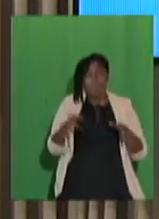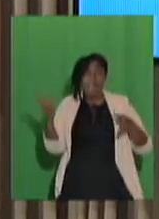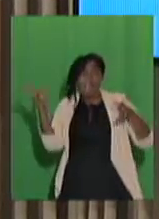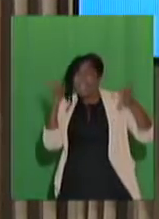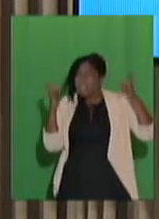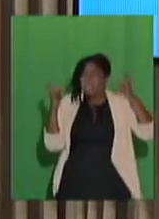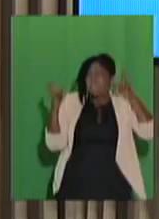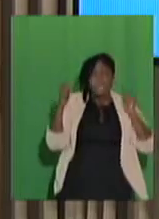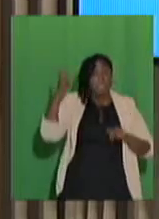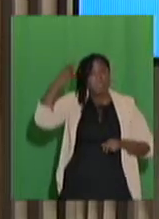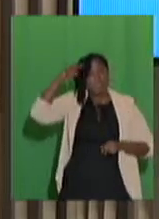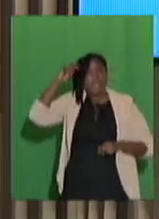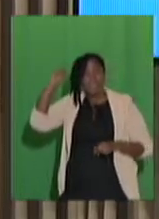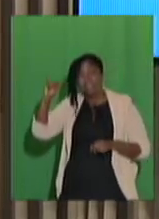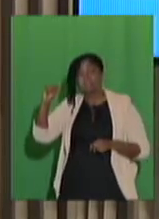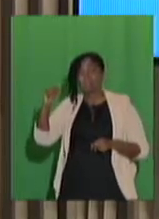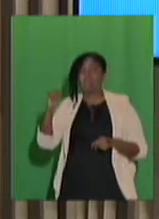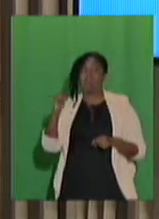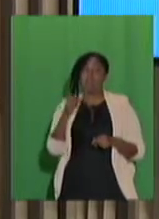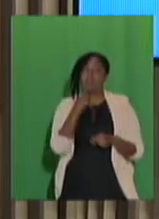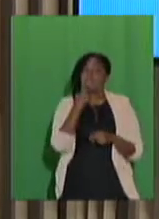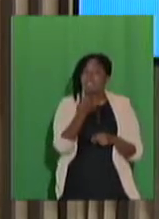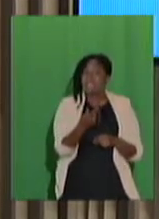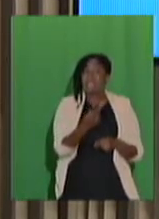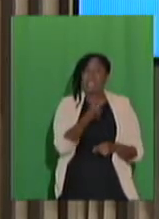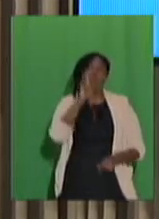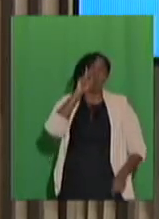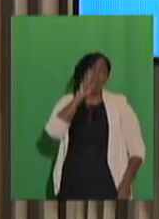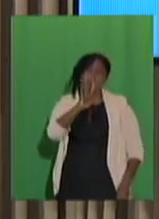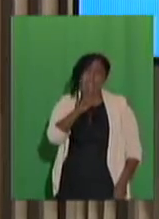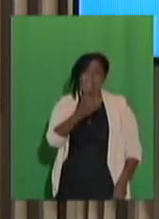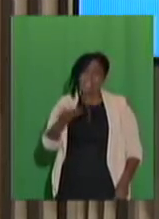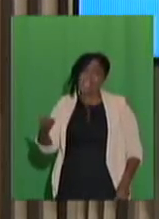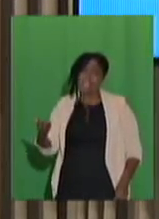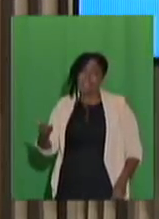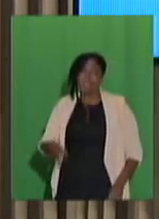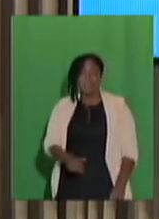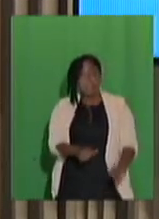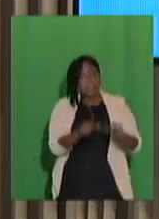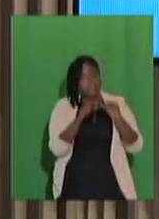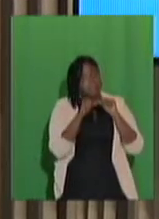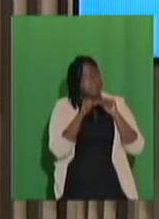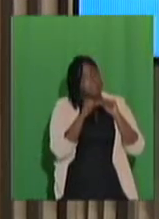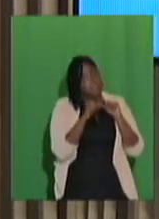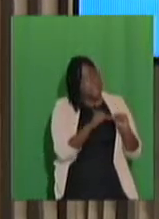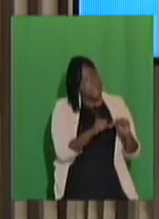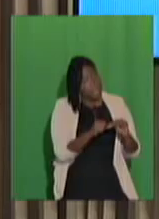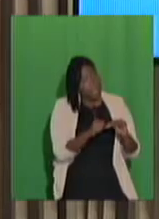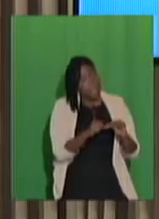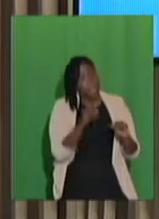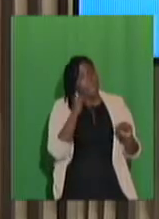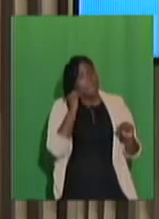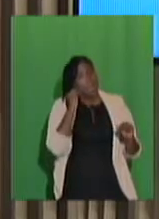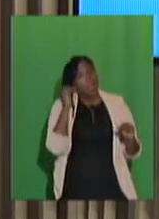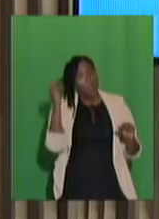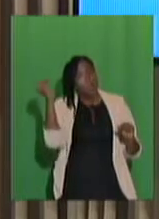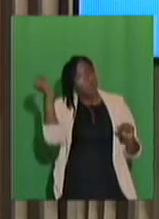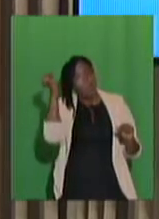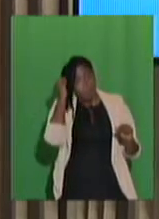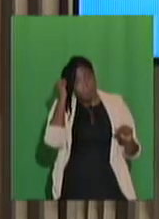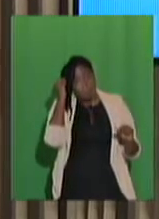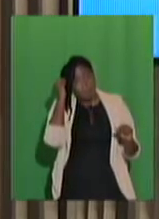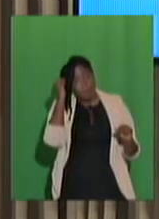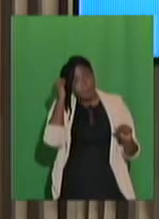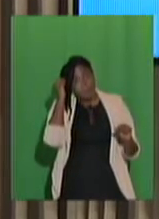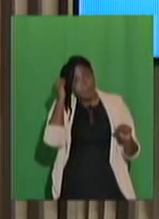coming down to do one simple thing, stay home. So that we do not stress